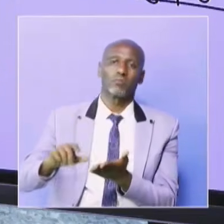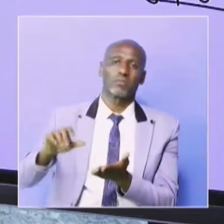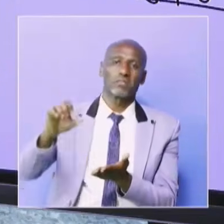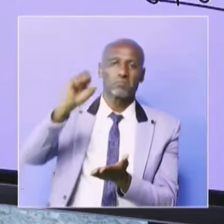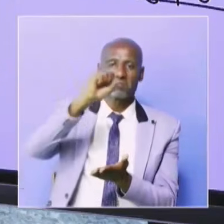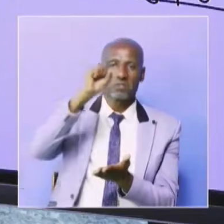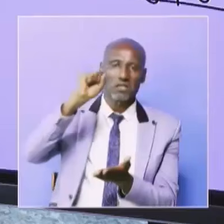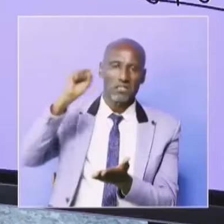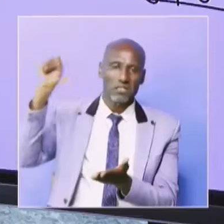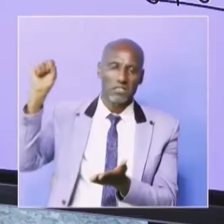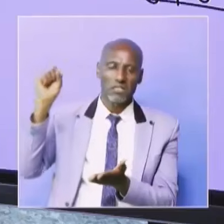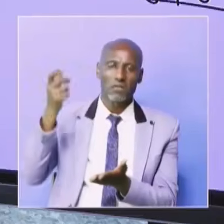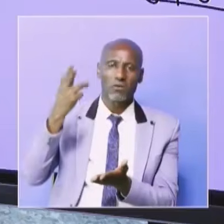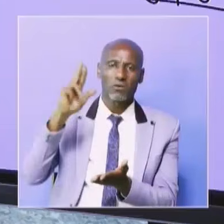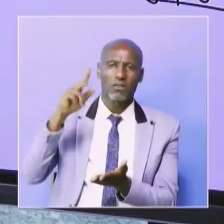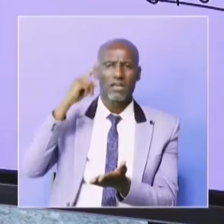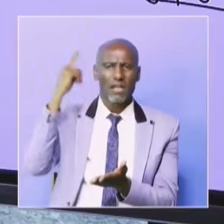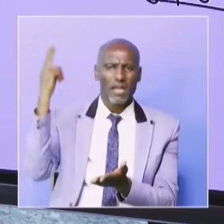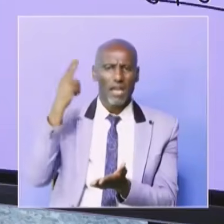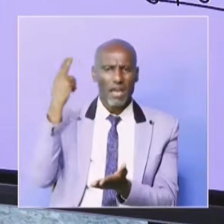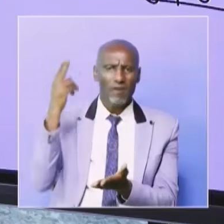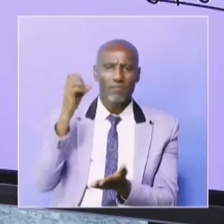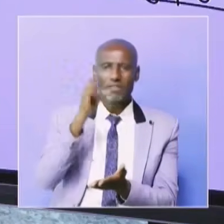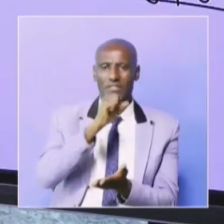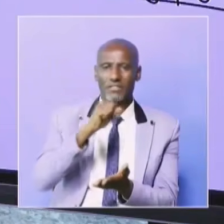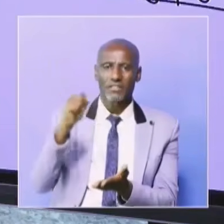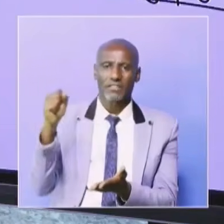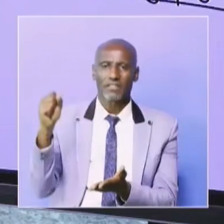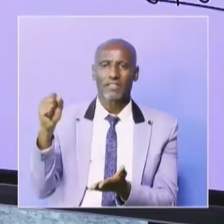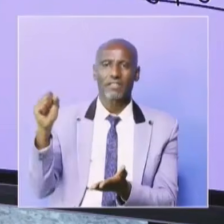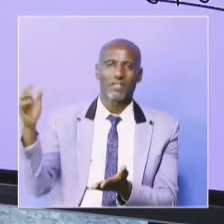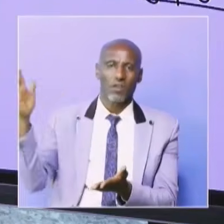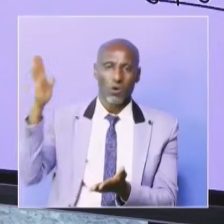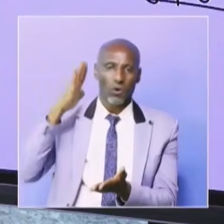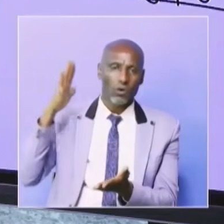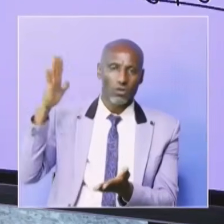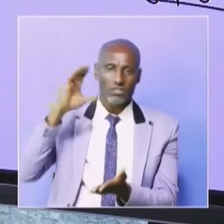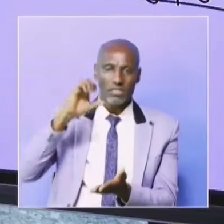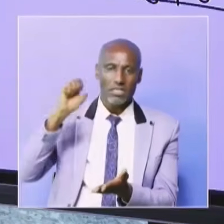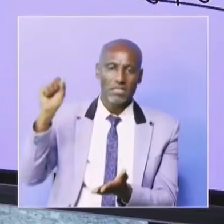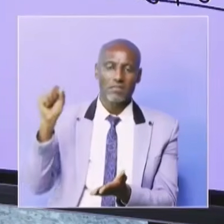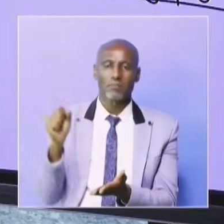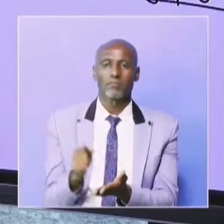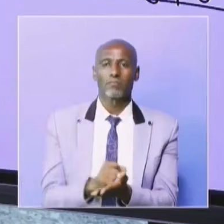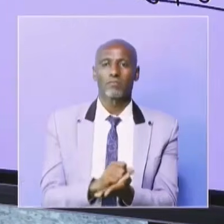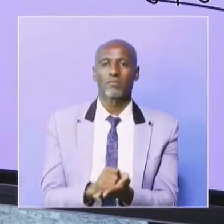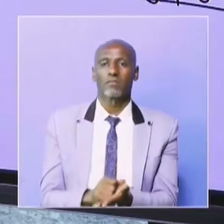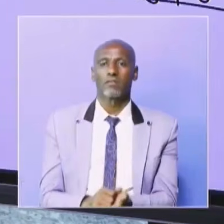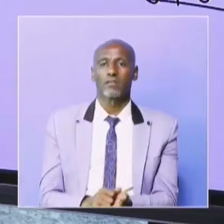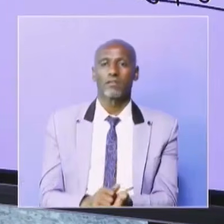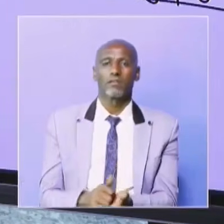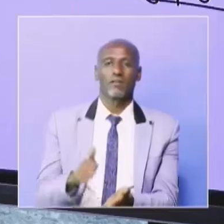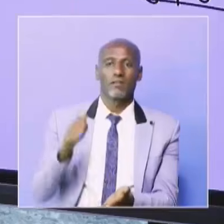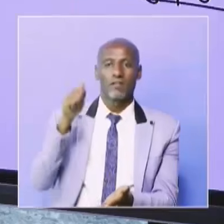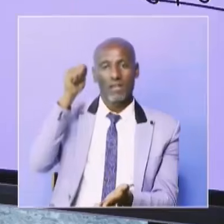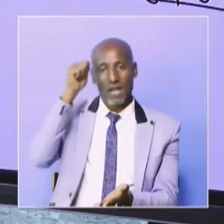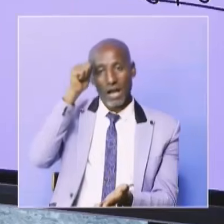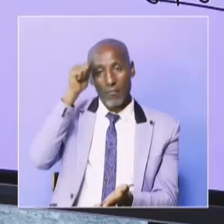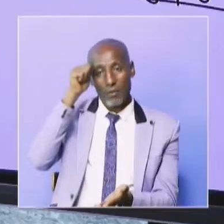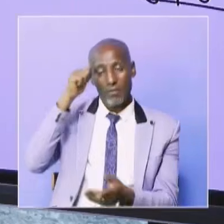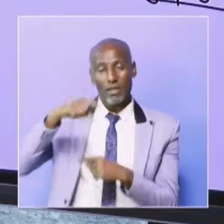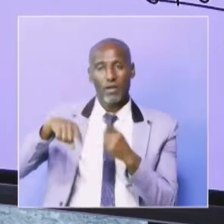every Saturday. It can be Sunday or every Sunday. A baby goes to the